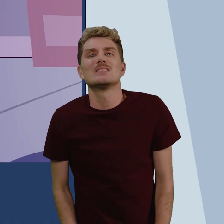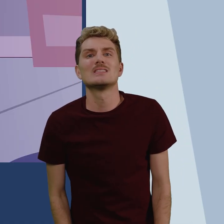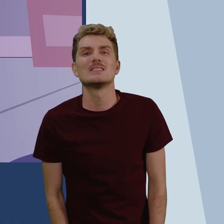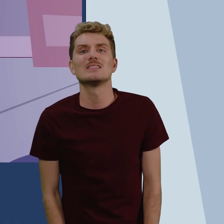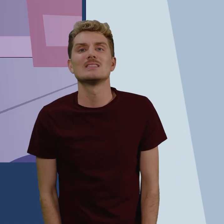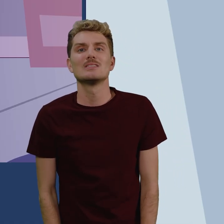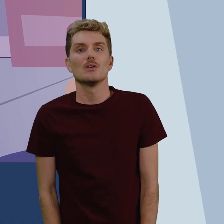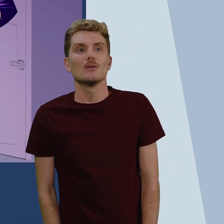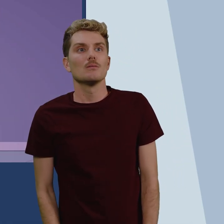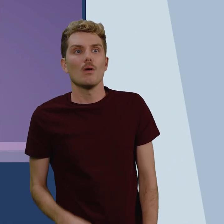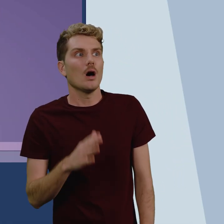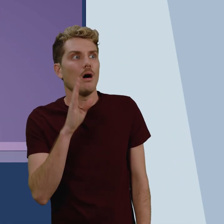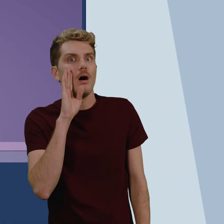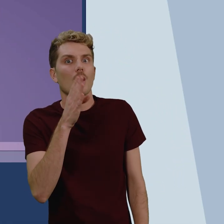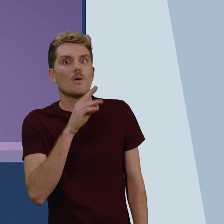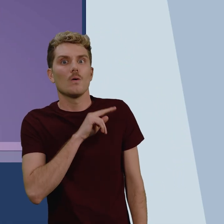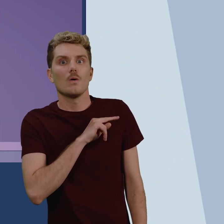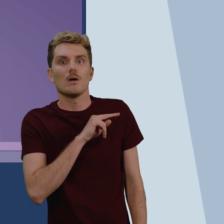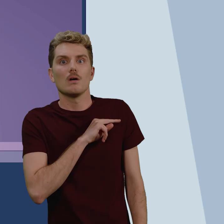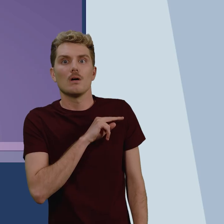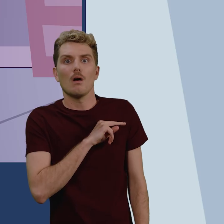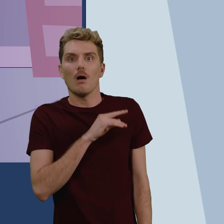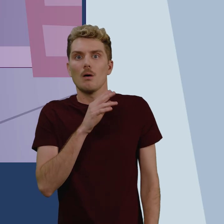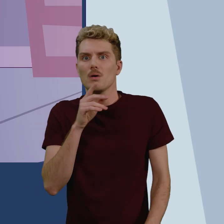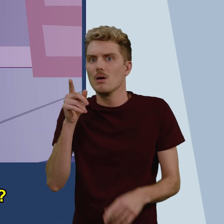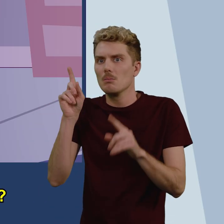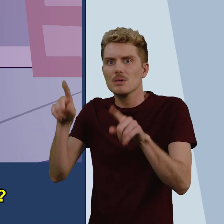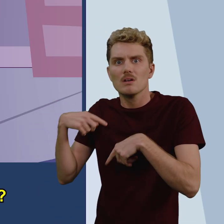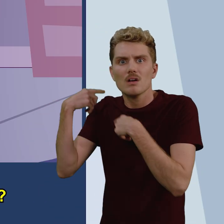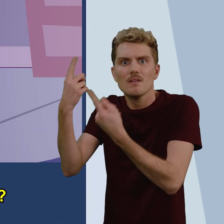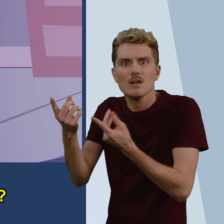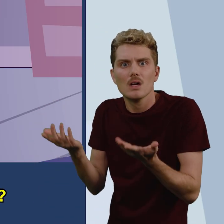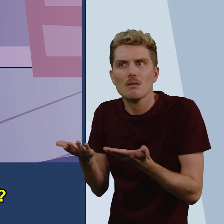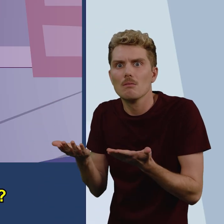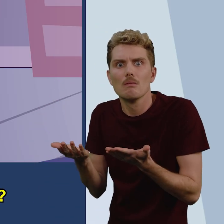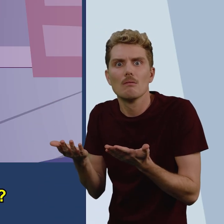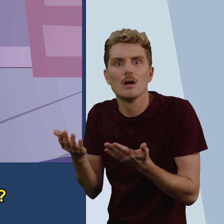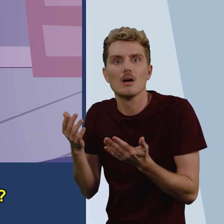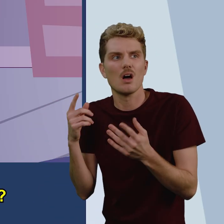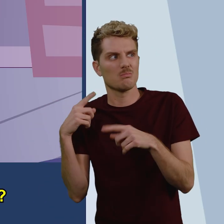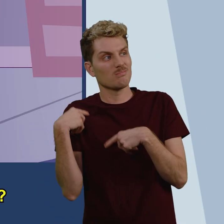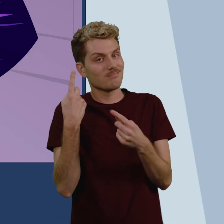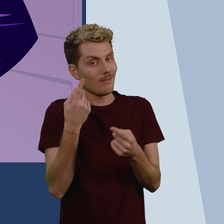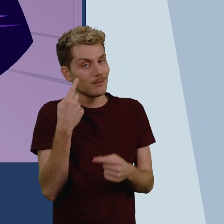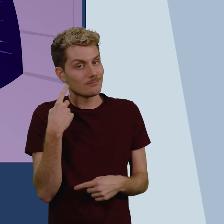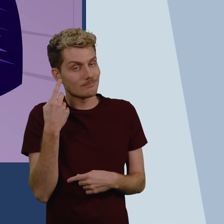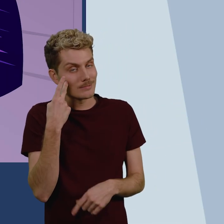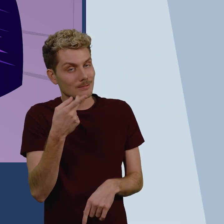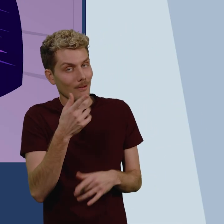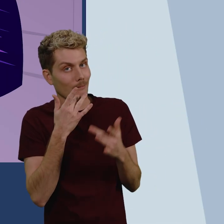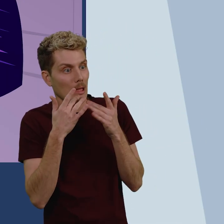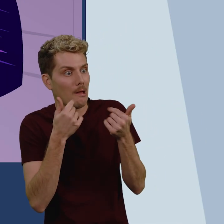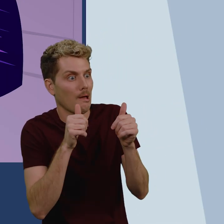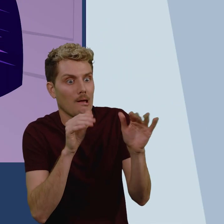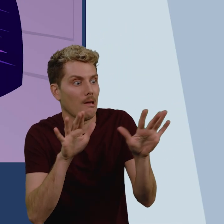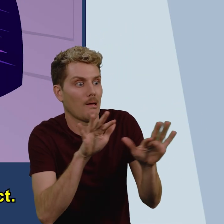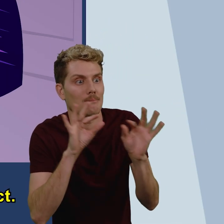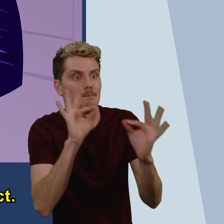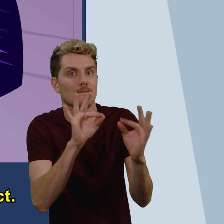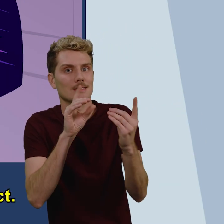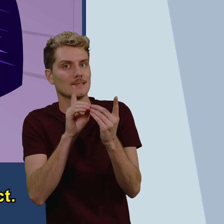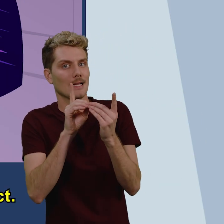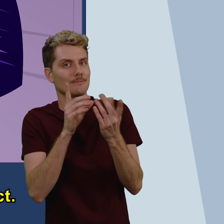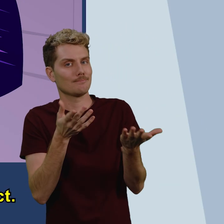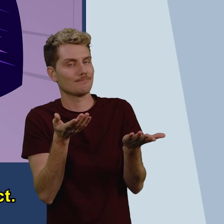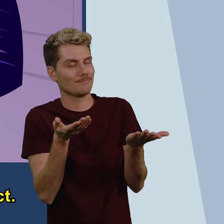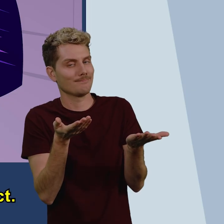that covered. Hey, Naomi, how long have you been here? Long enough to see you desperately trying to